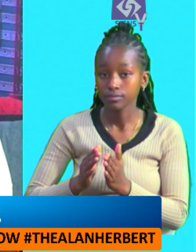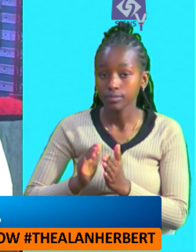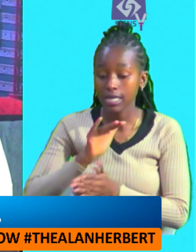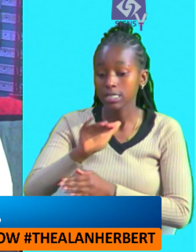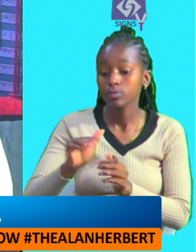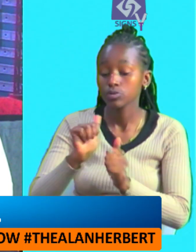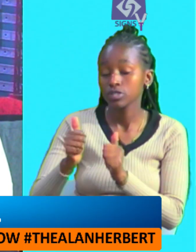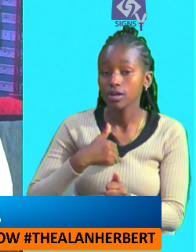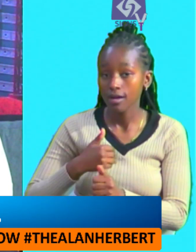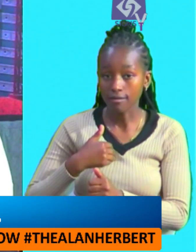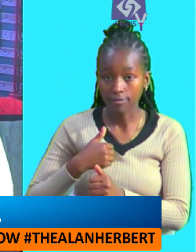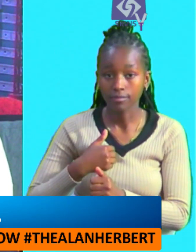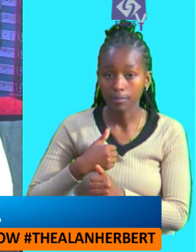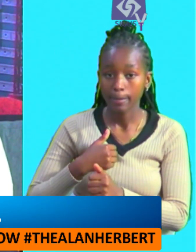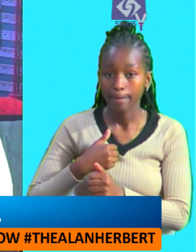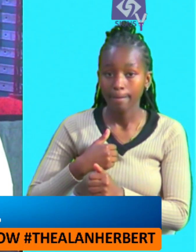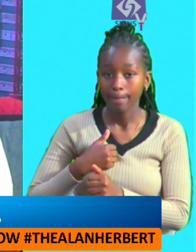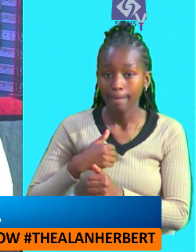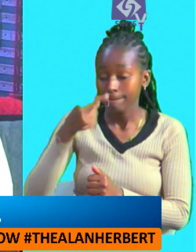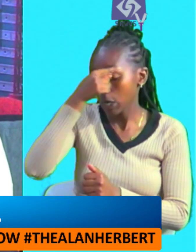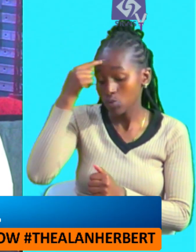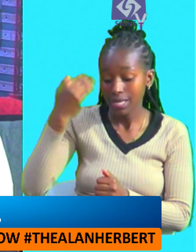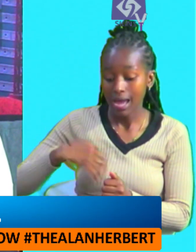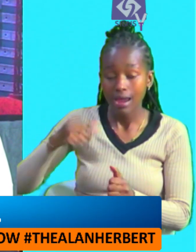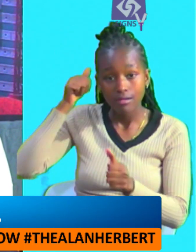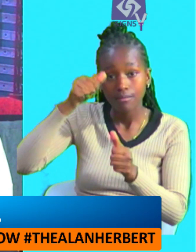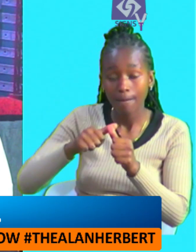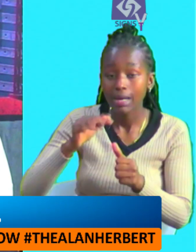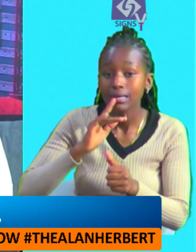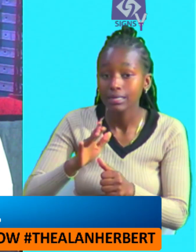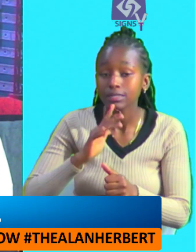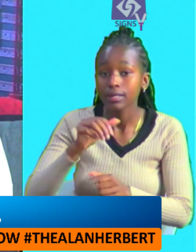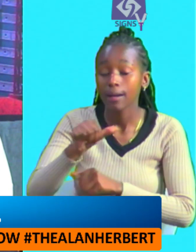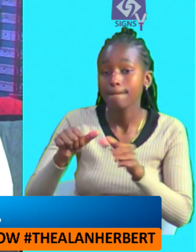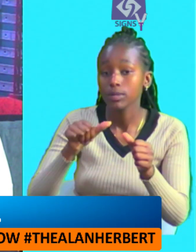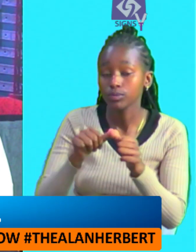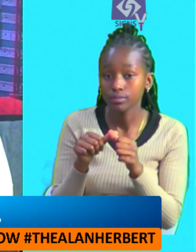how do we gather knowledge? Books. Through books. We